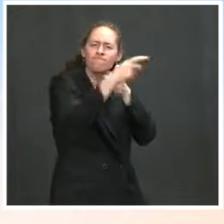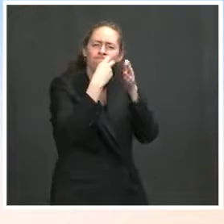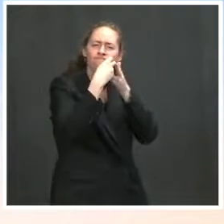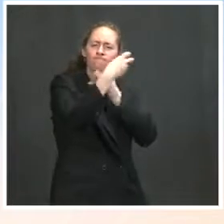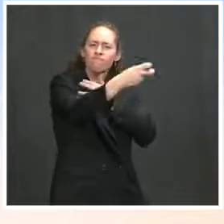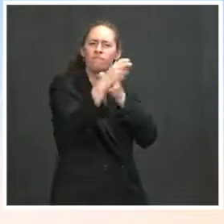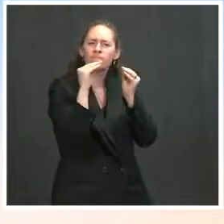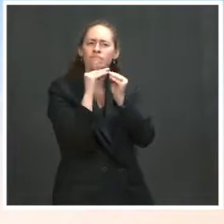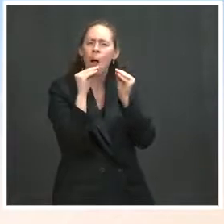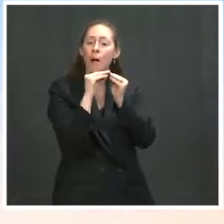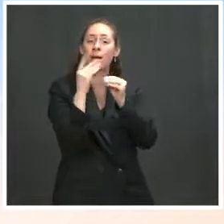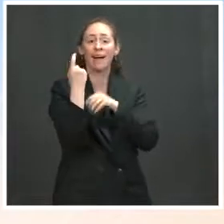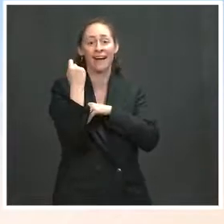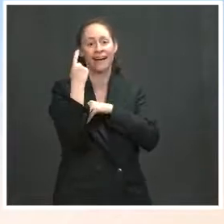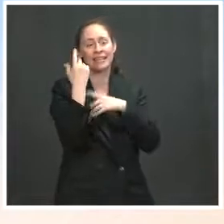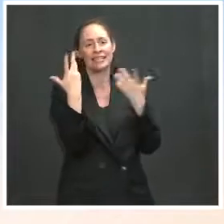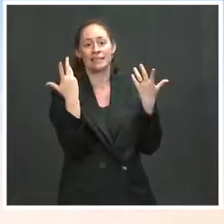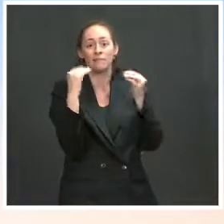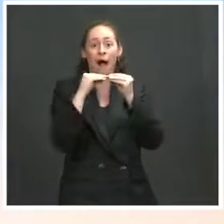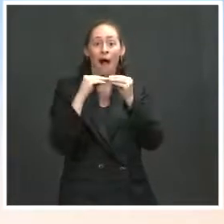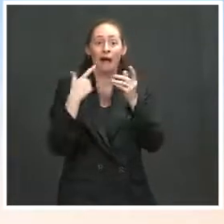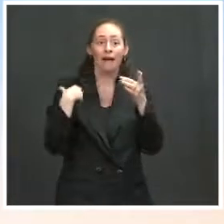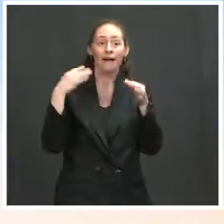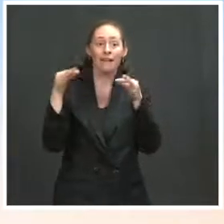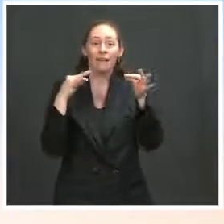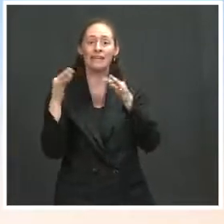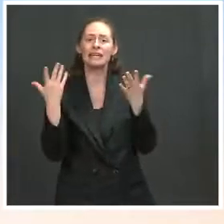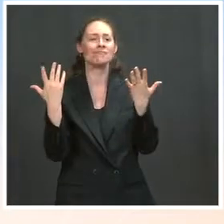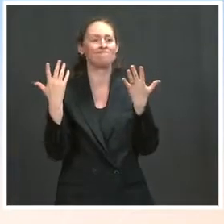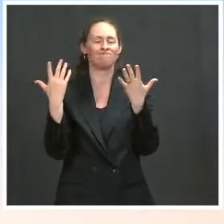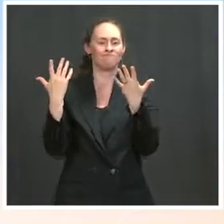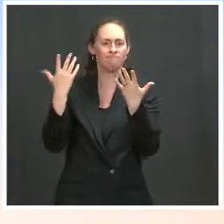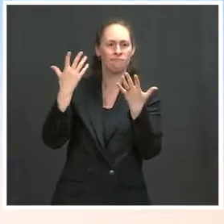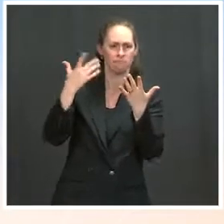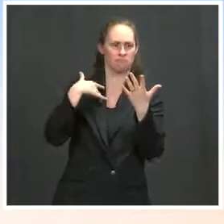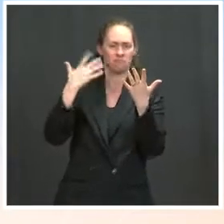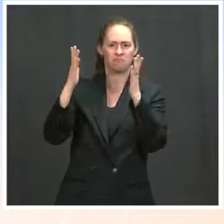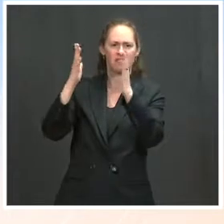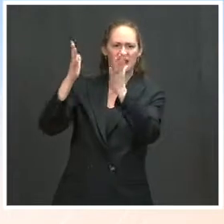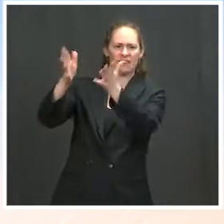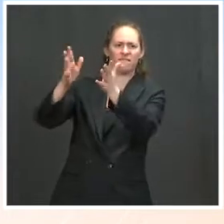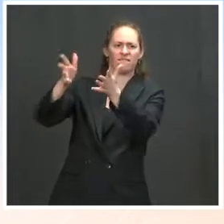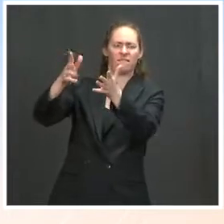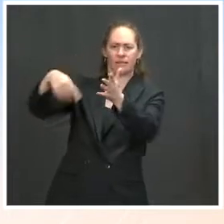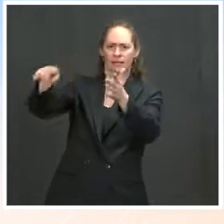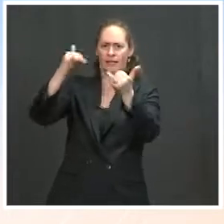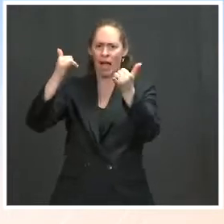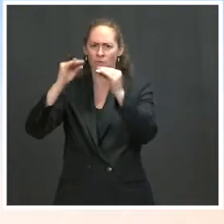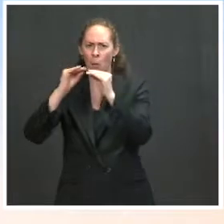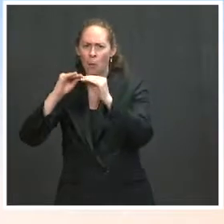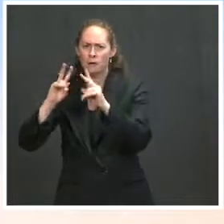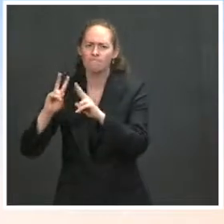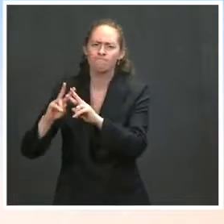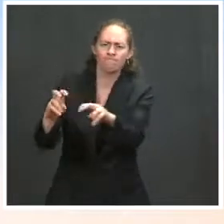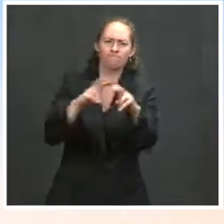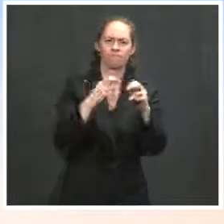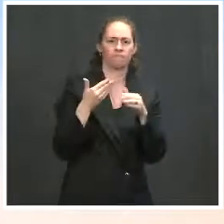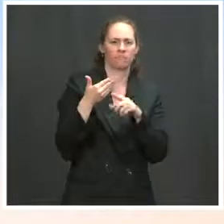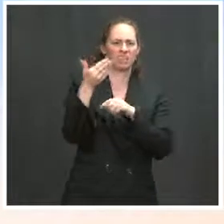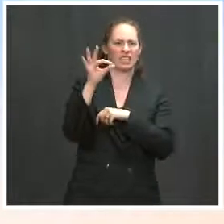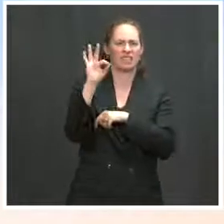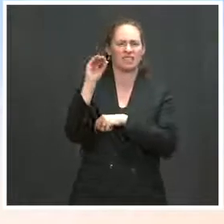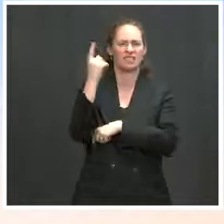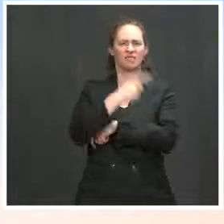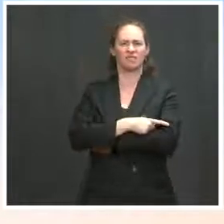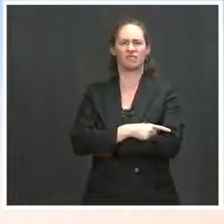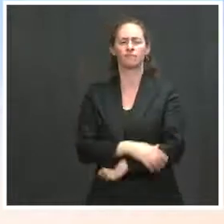our intelligence community is doing. We're going to let them do this 90-day review, and we'll see where we are at the end of 90 days. Just one more on